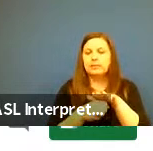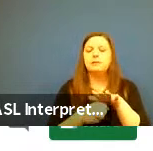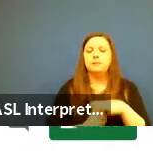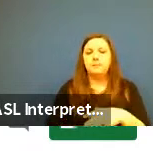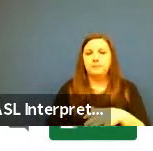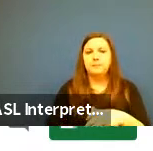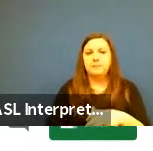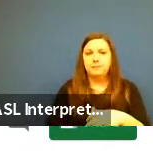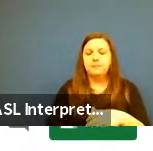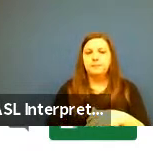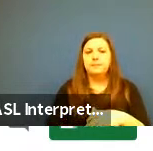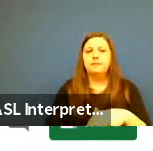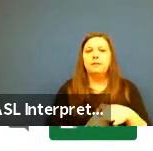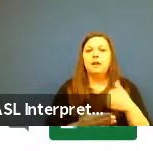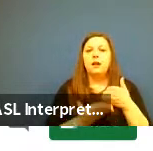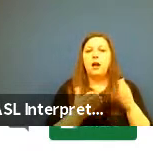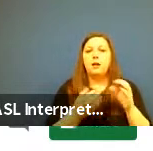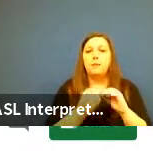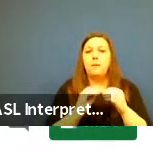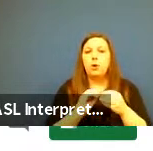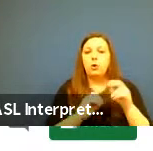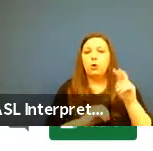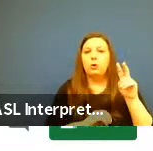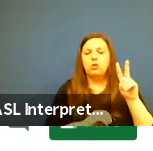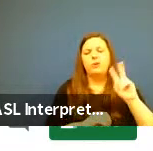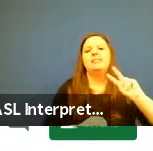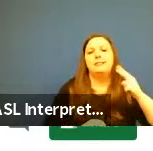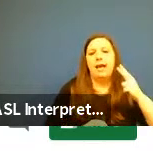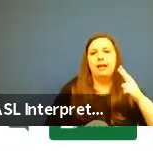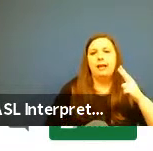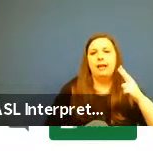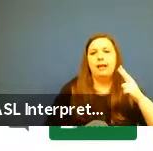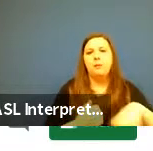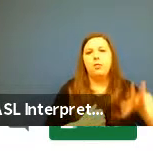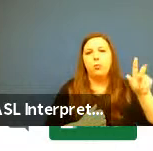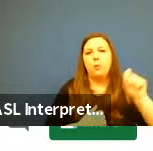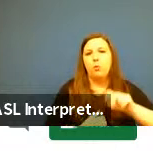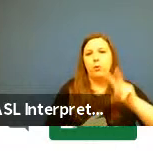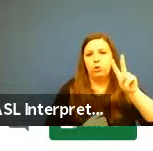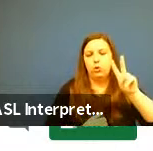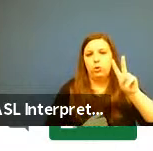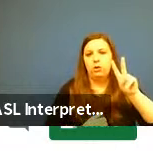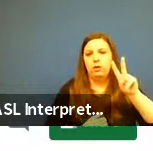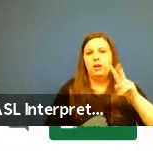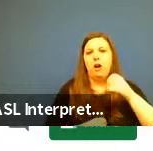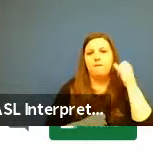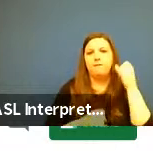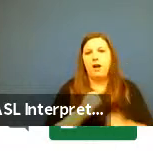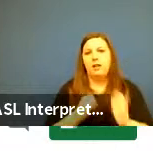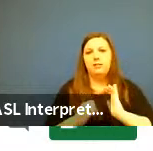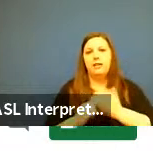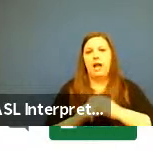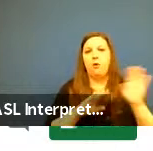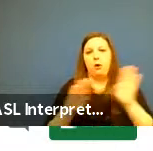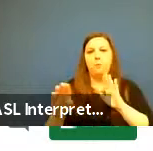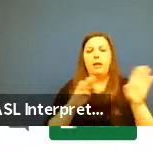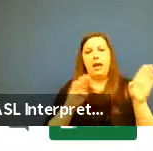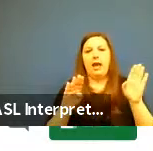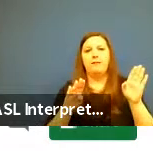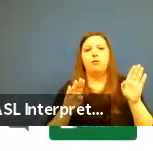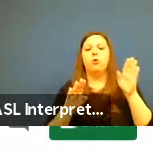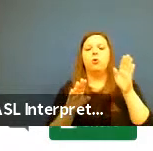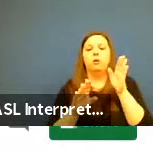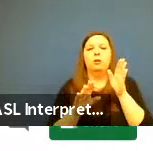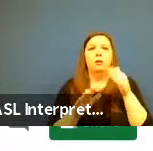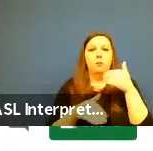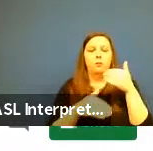The item number 2, the second item, so 3.2, is finalizing our behavioral productivity objectives.